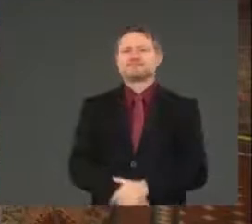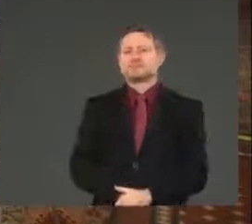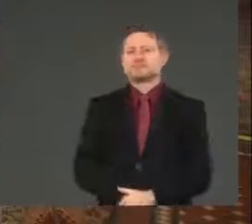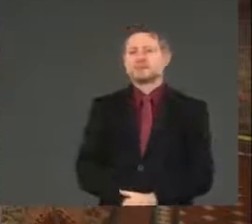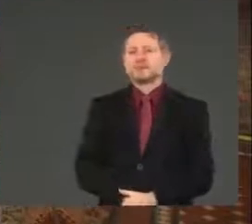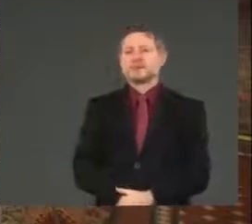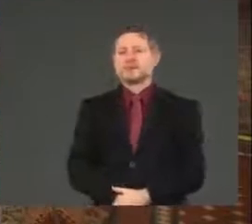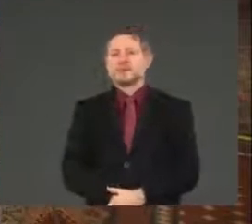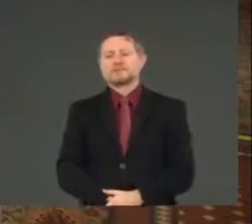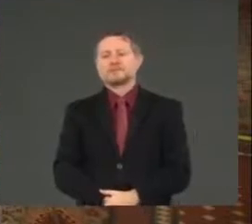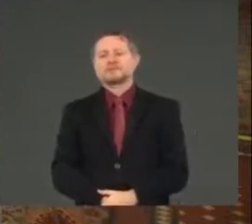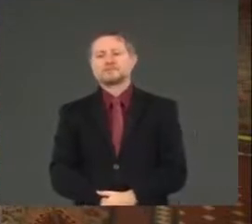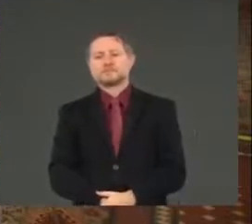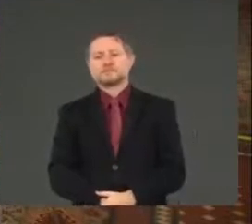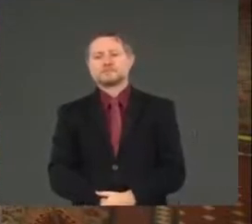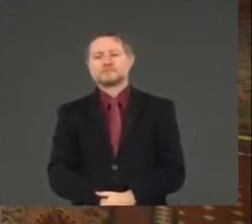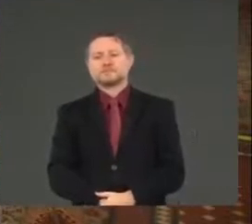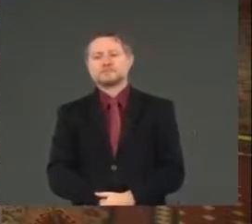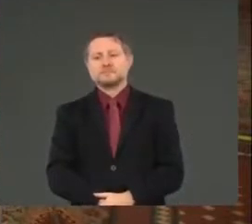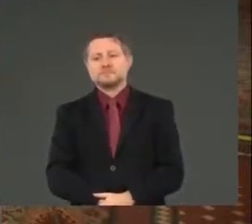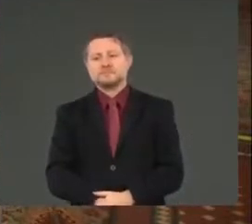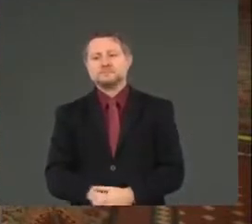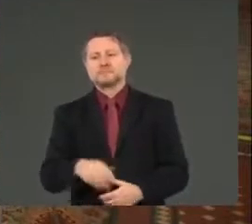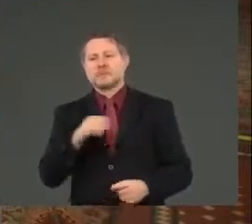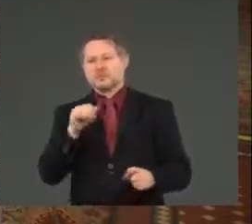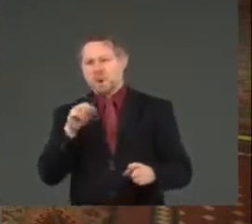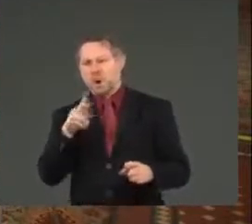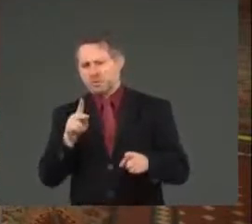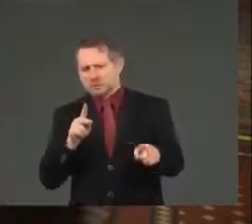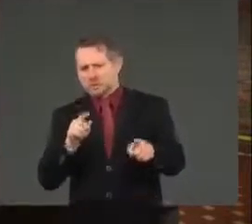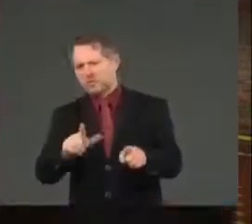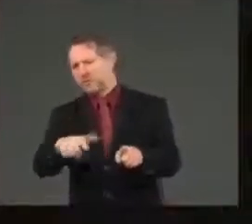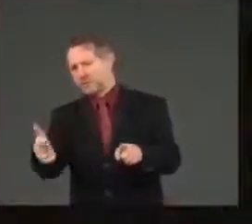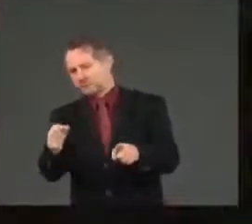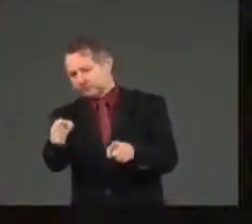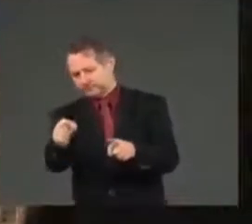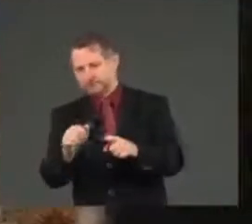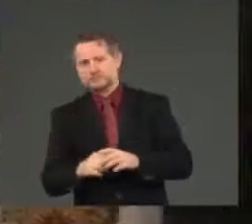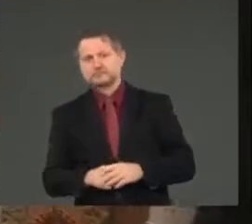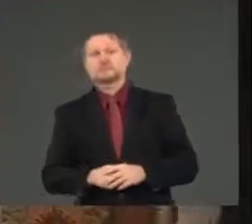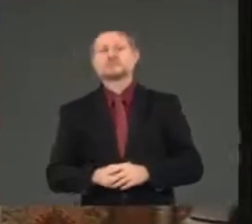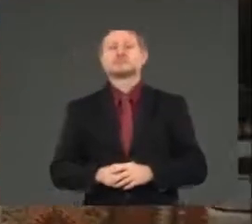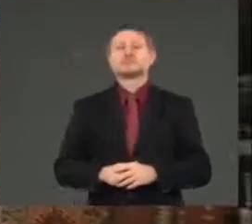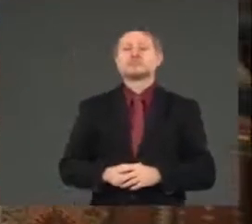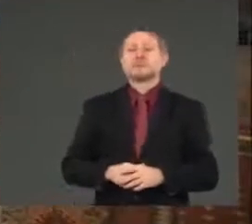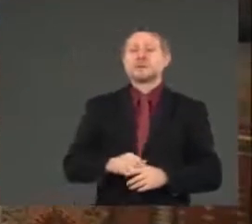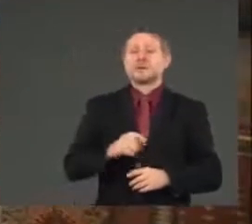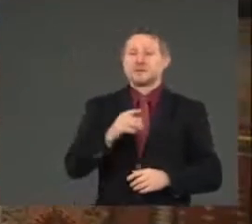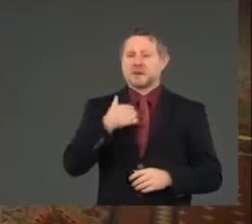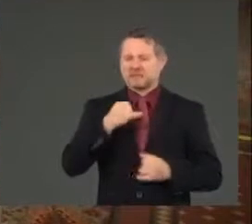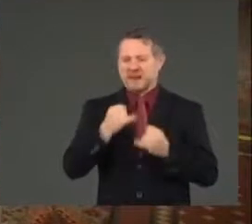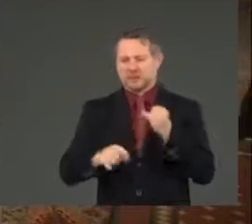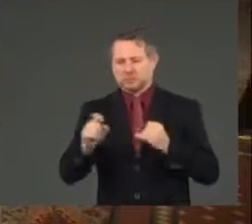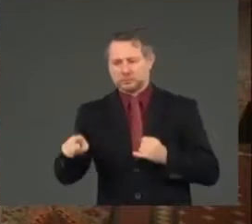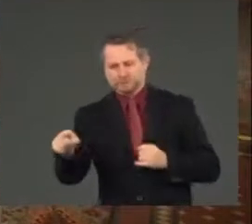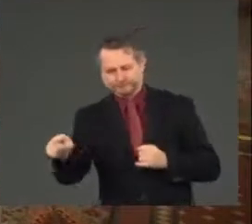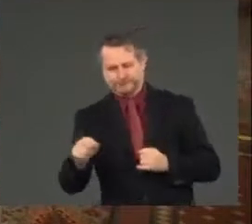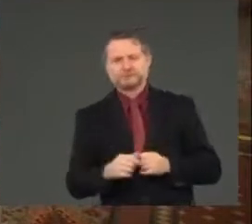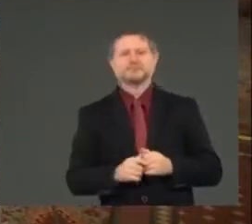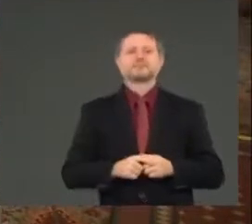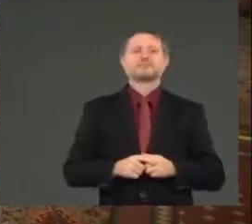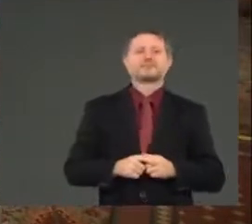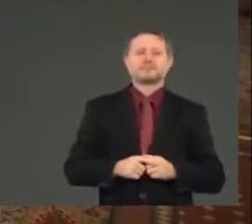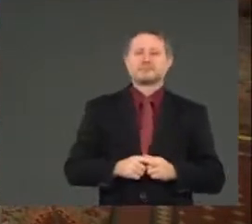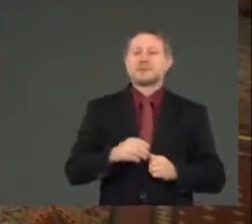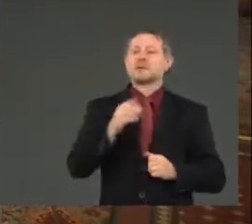Should I mark, and then I see you right here. I will go to you right next. You will have the last question. Governor, thank you for the